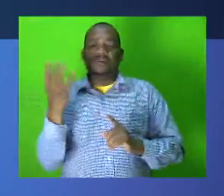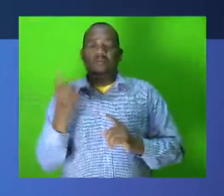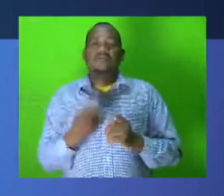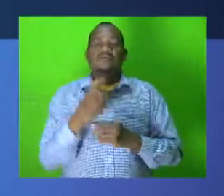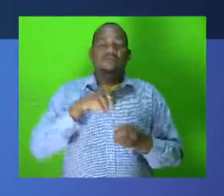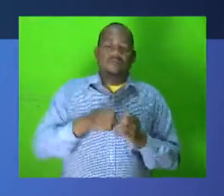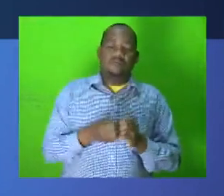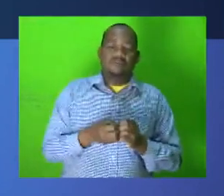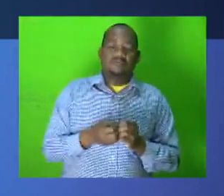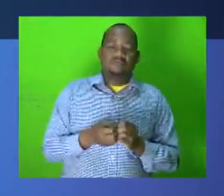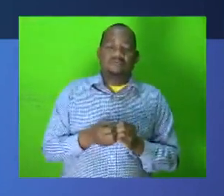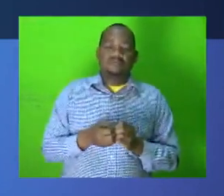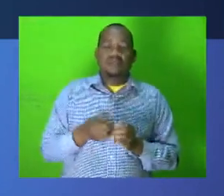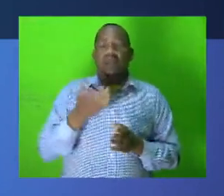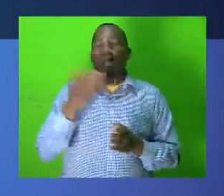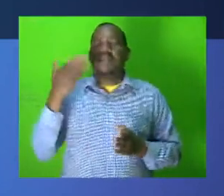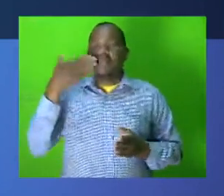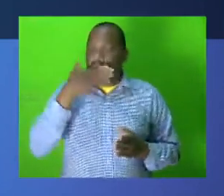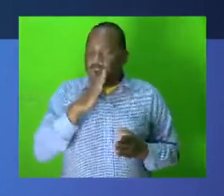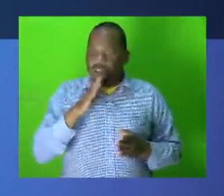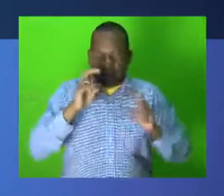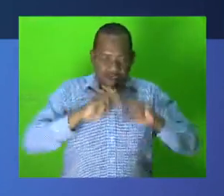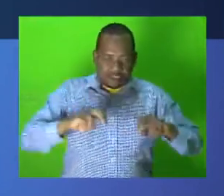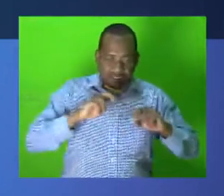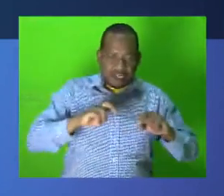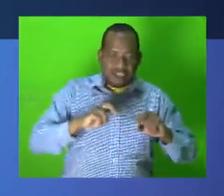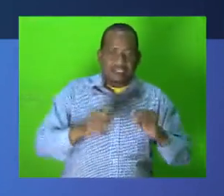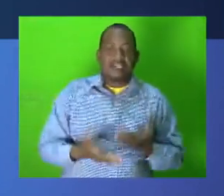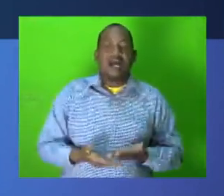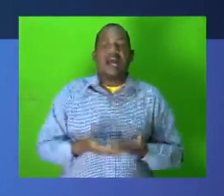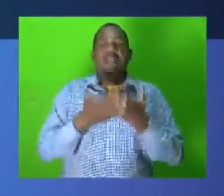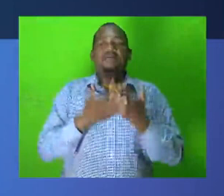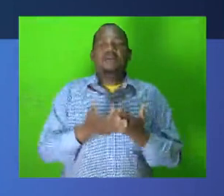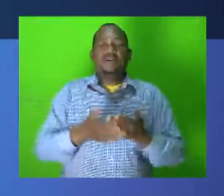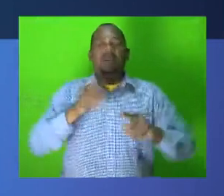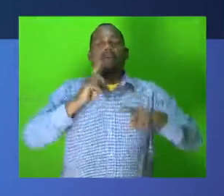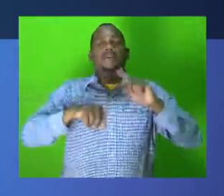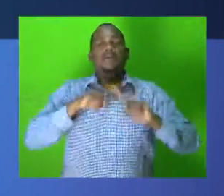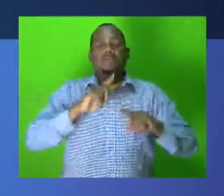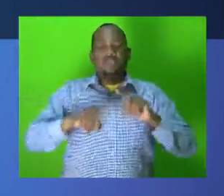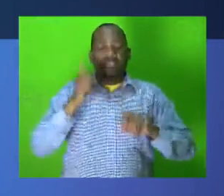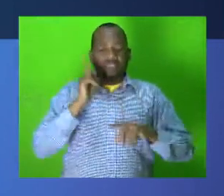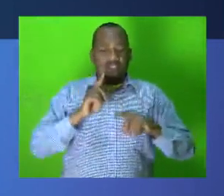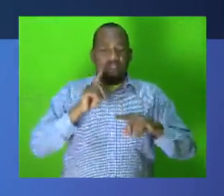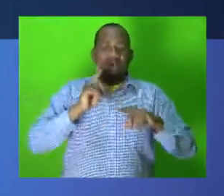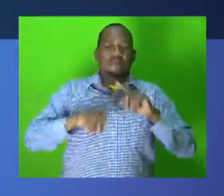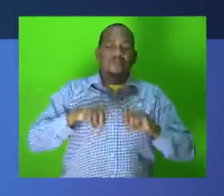to researcher for various purposes, sometimes used